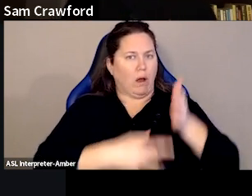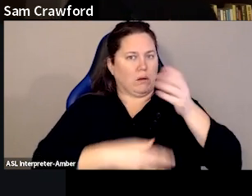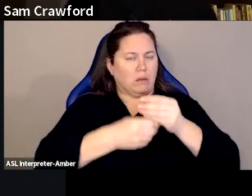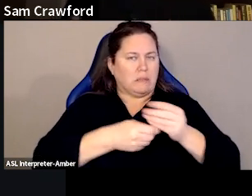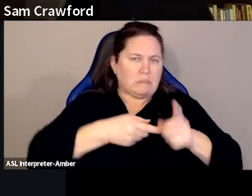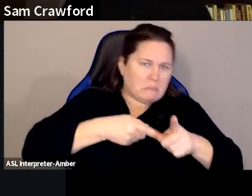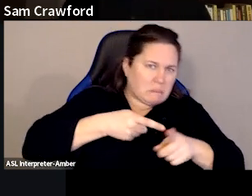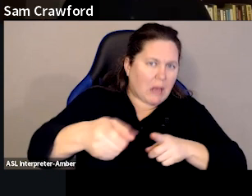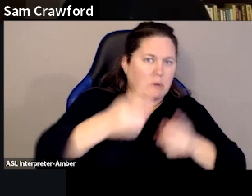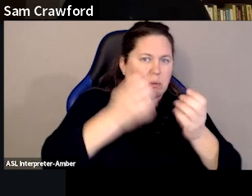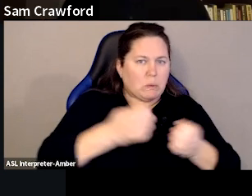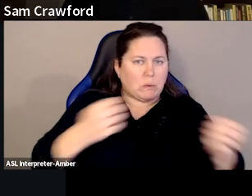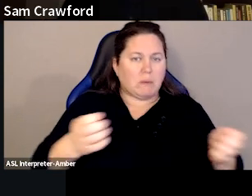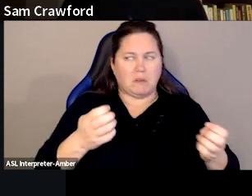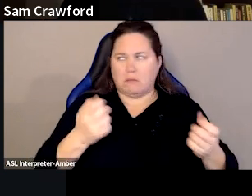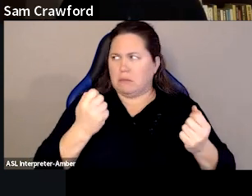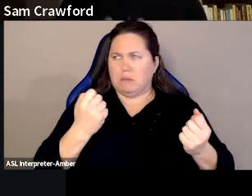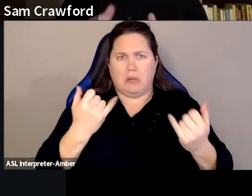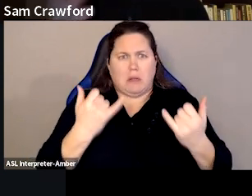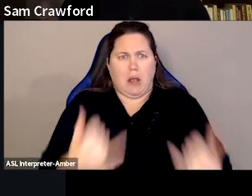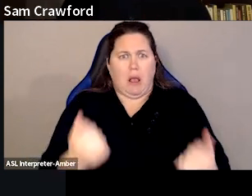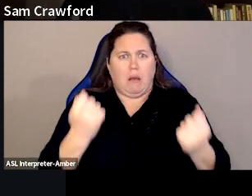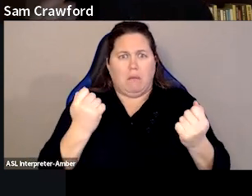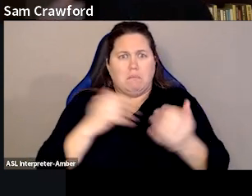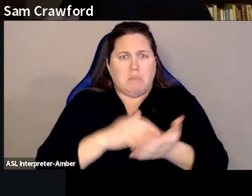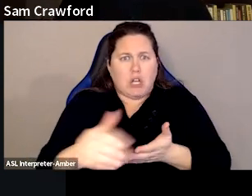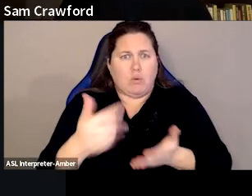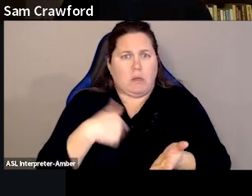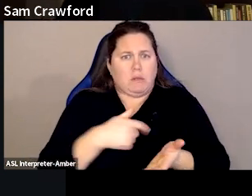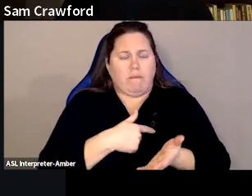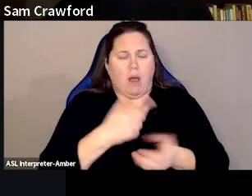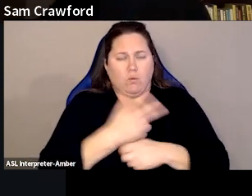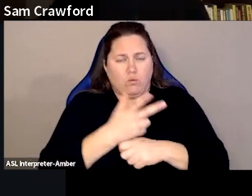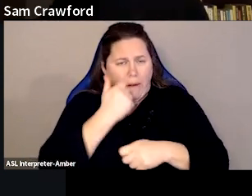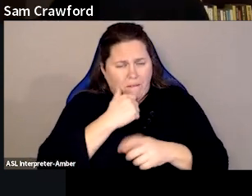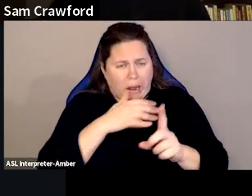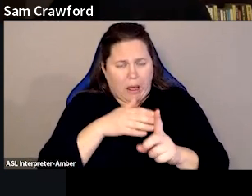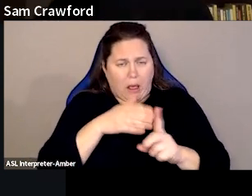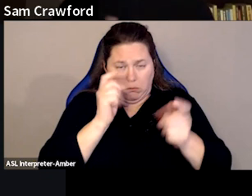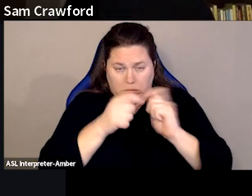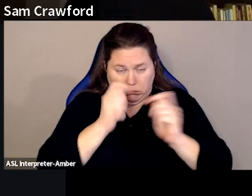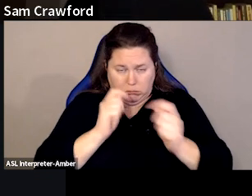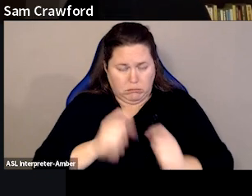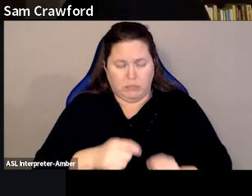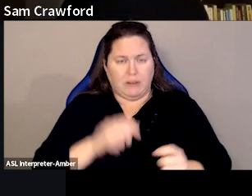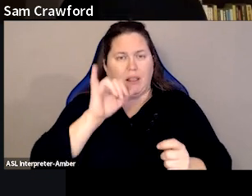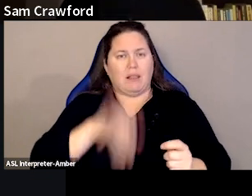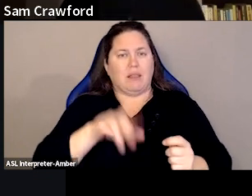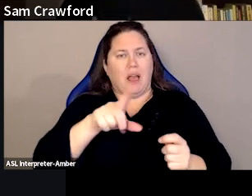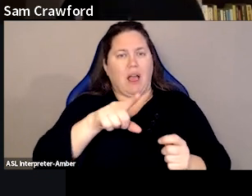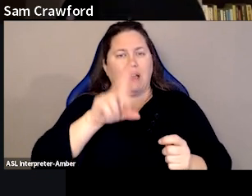now millions of us, we do this and we use these features every single day. And that democratic DIY